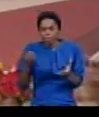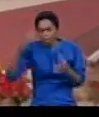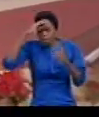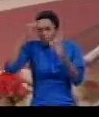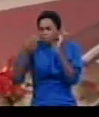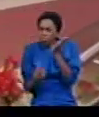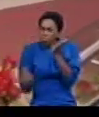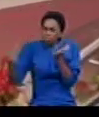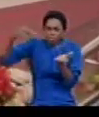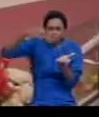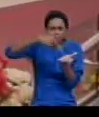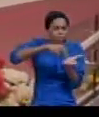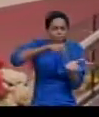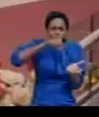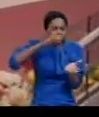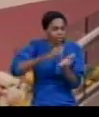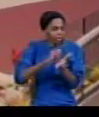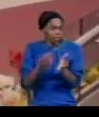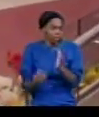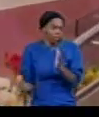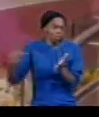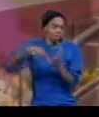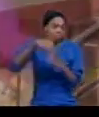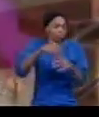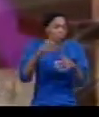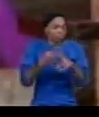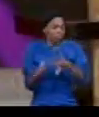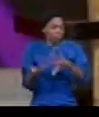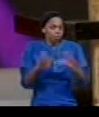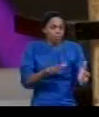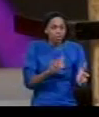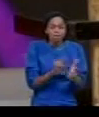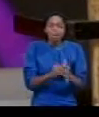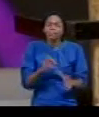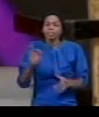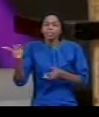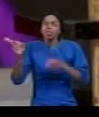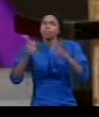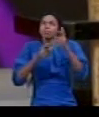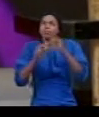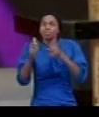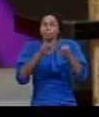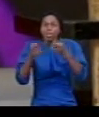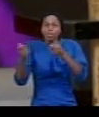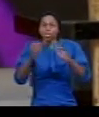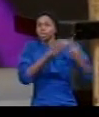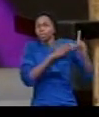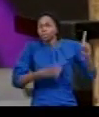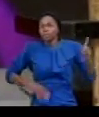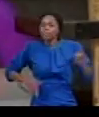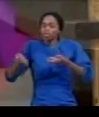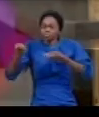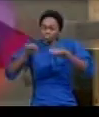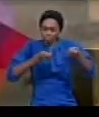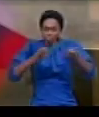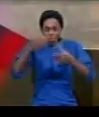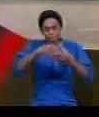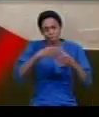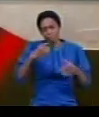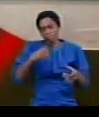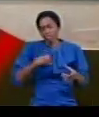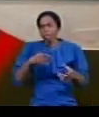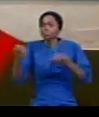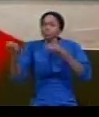he rose from the dead, that living Christ, that reigning Christ, he reigns in me. He reigns in